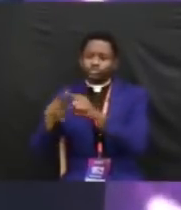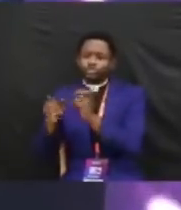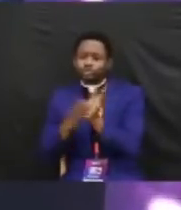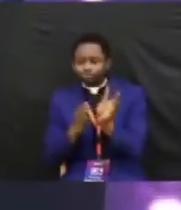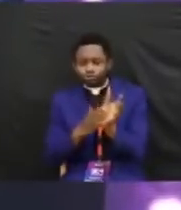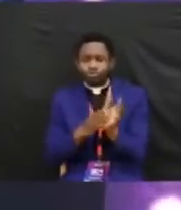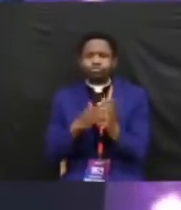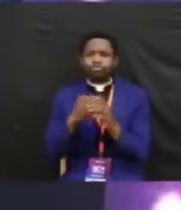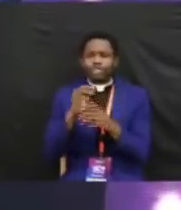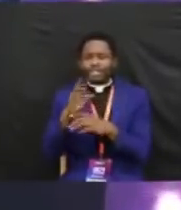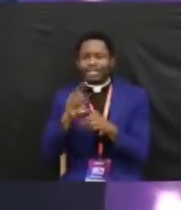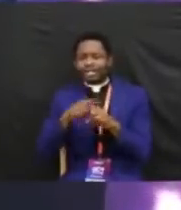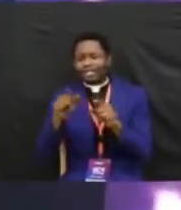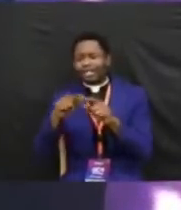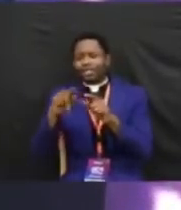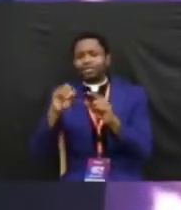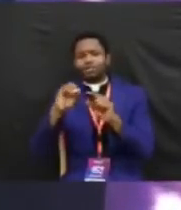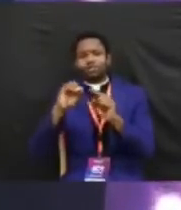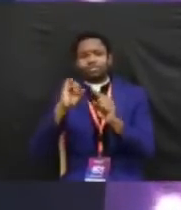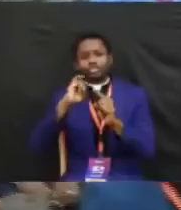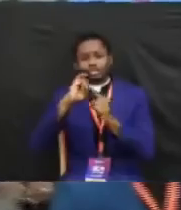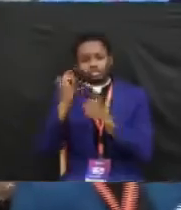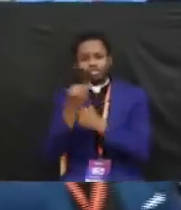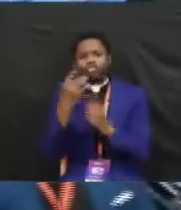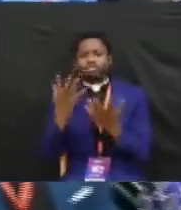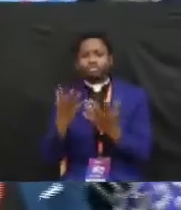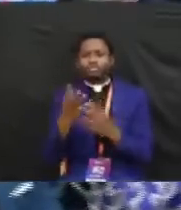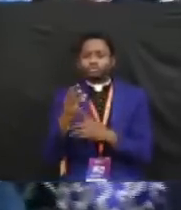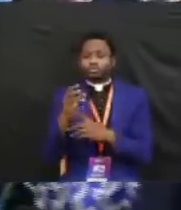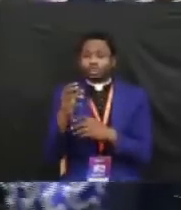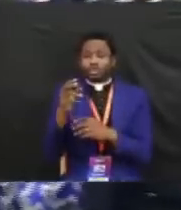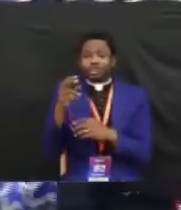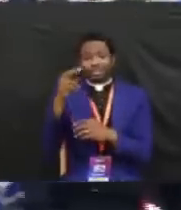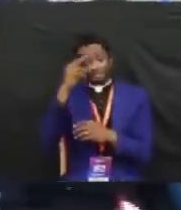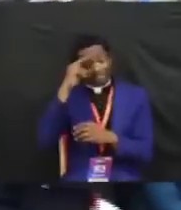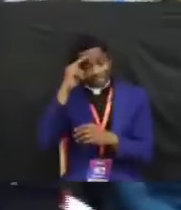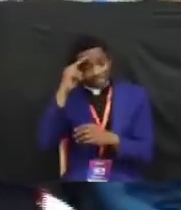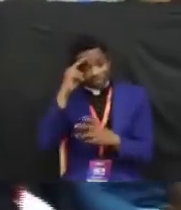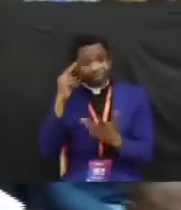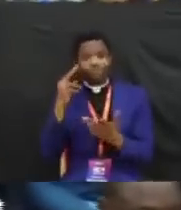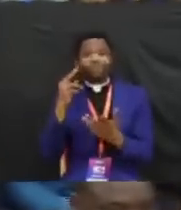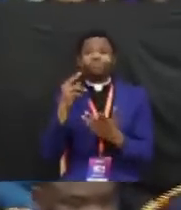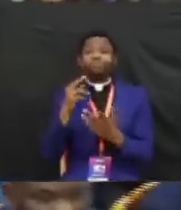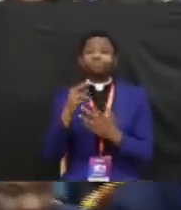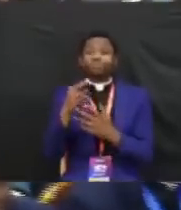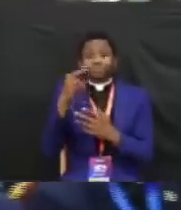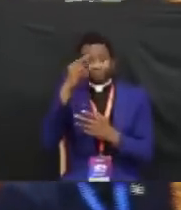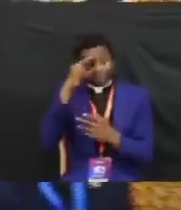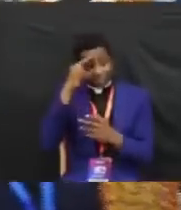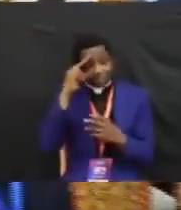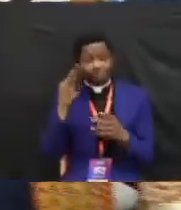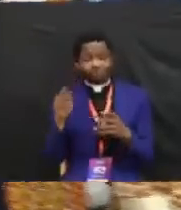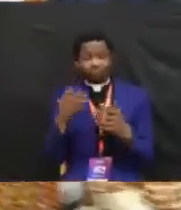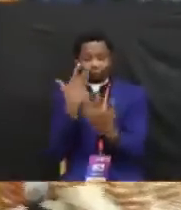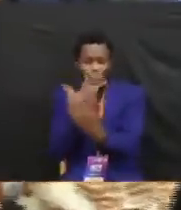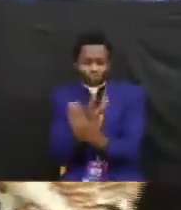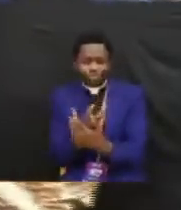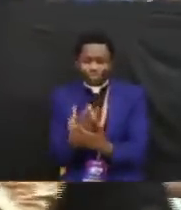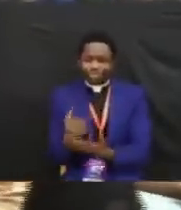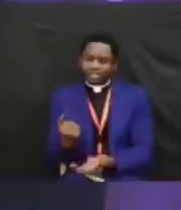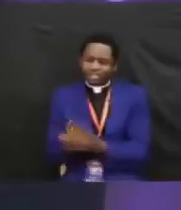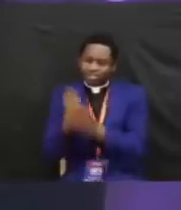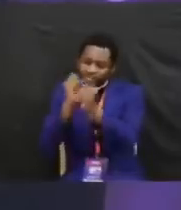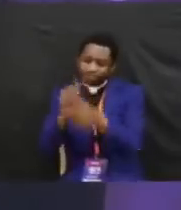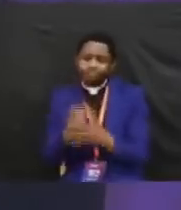insom inmate skill acquisition and reform mission center that is in prison. Now to the